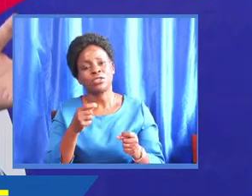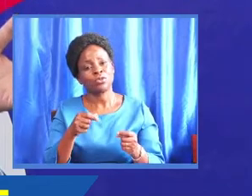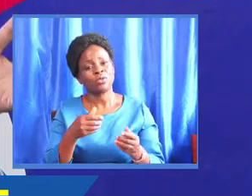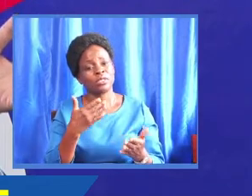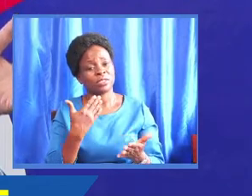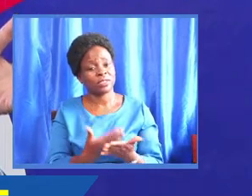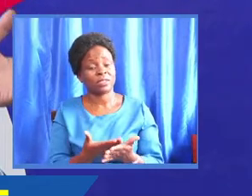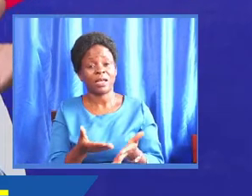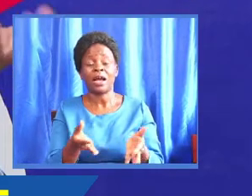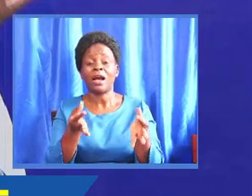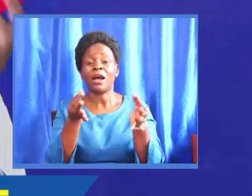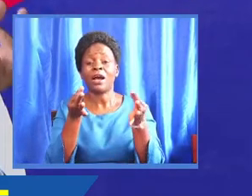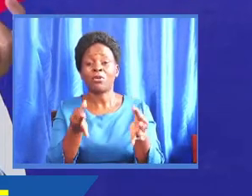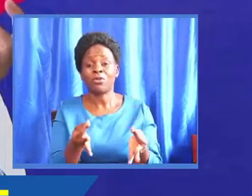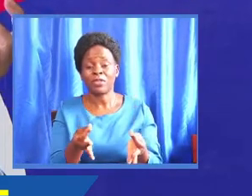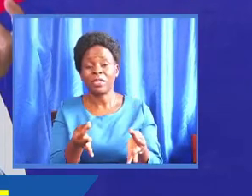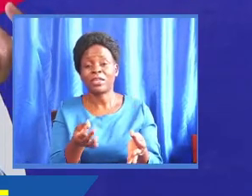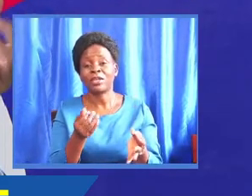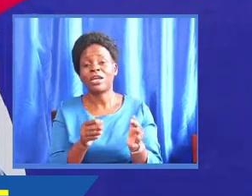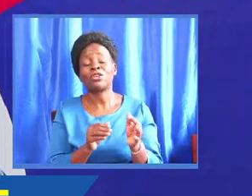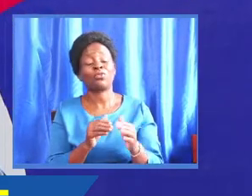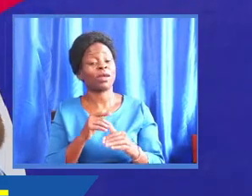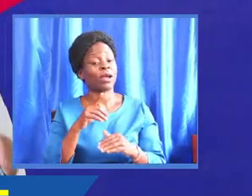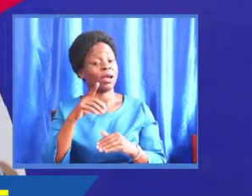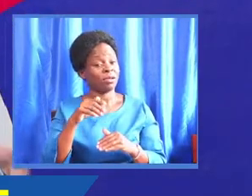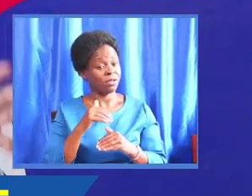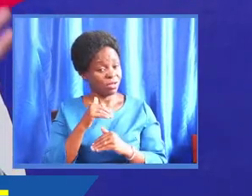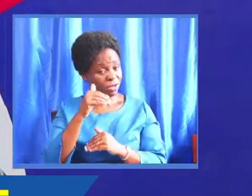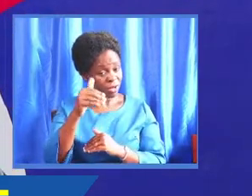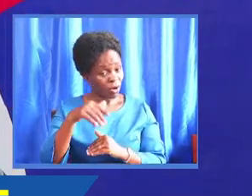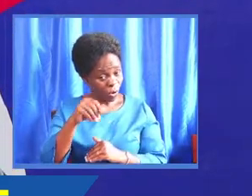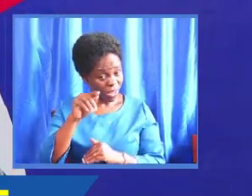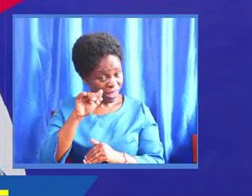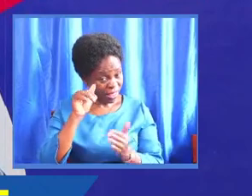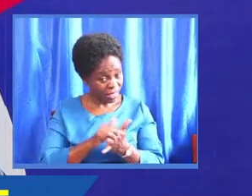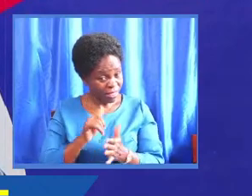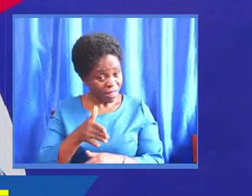thing. And we're heading that way. However,